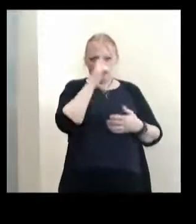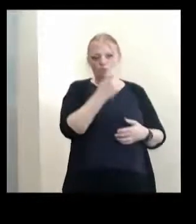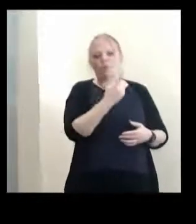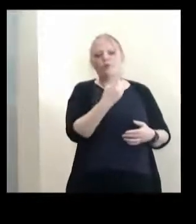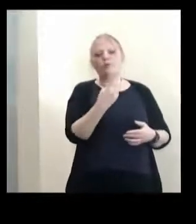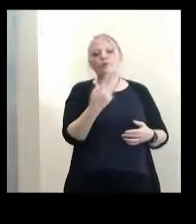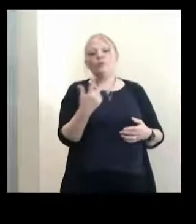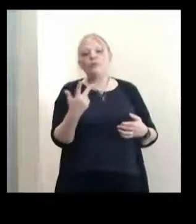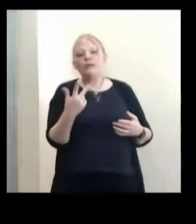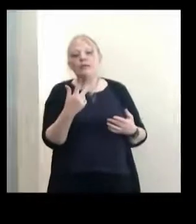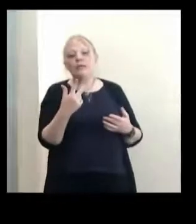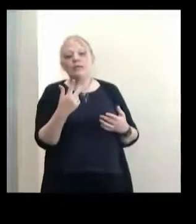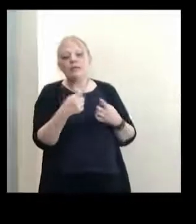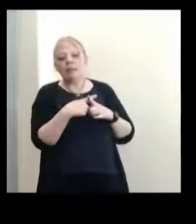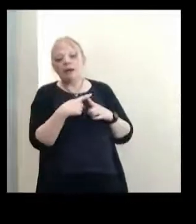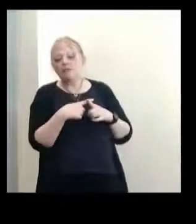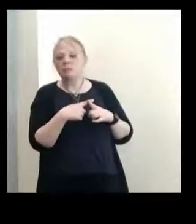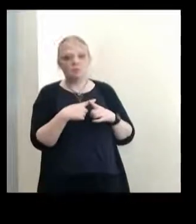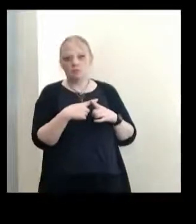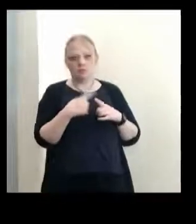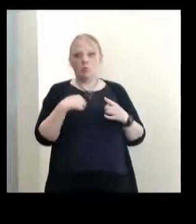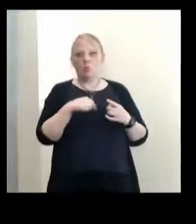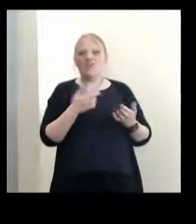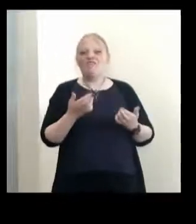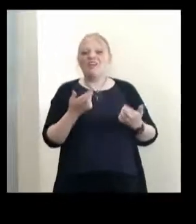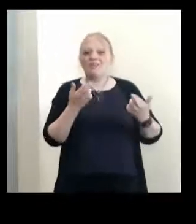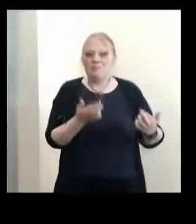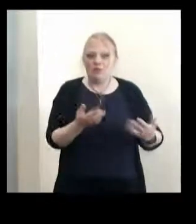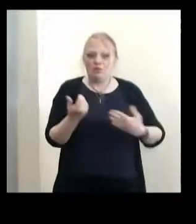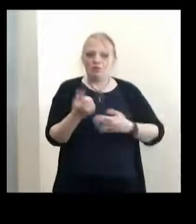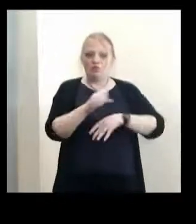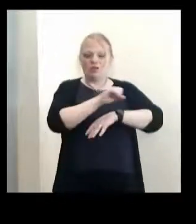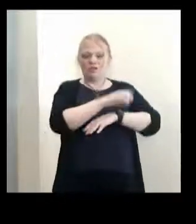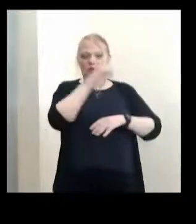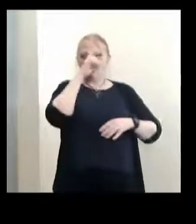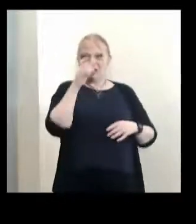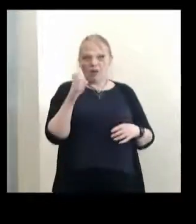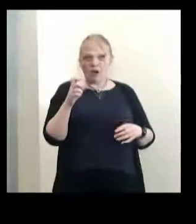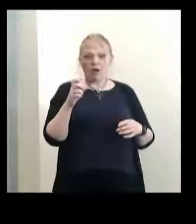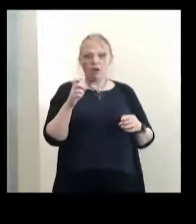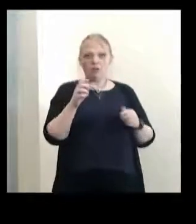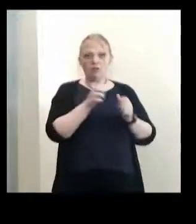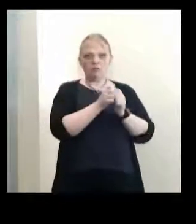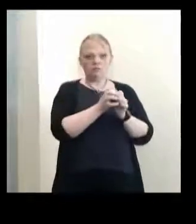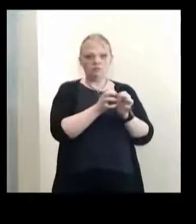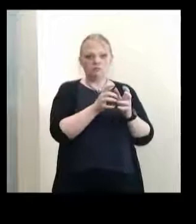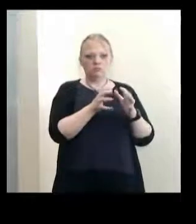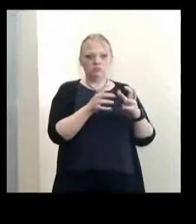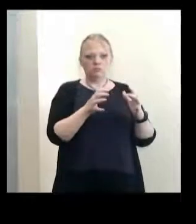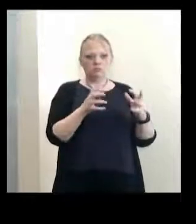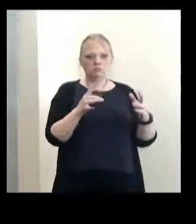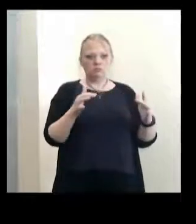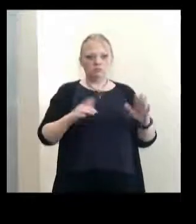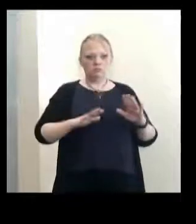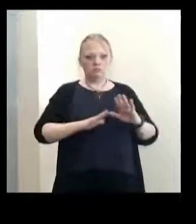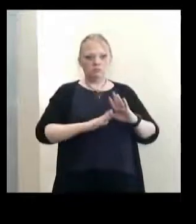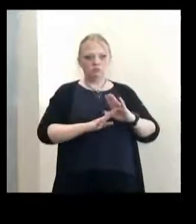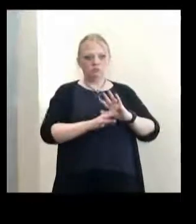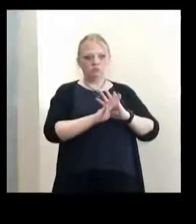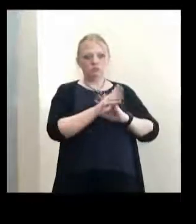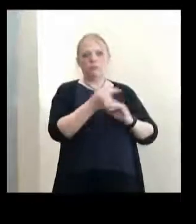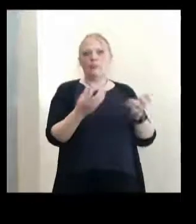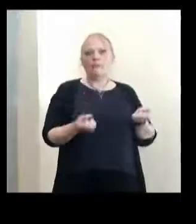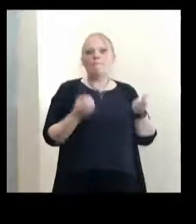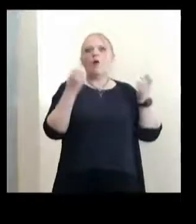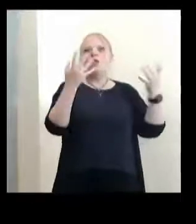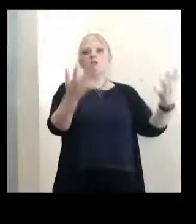positive. We shut down or make a recommendation to shut down a school because there's a growing trend which shows multiple cases. It